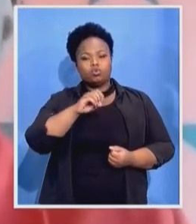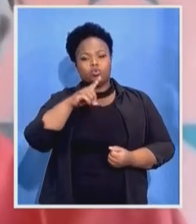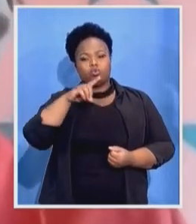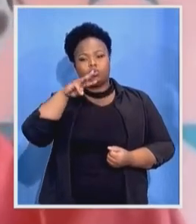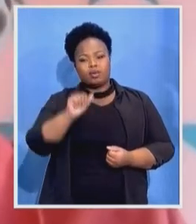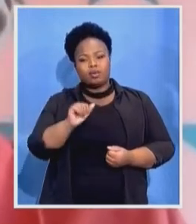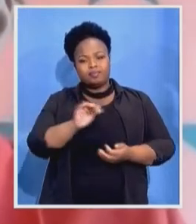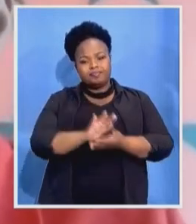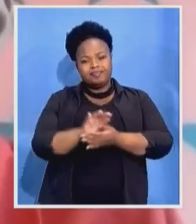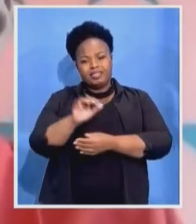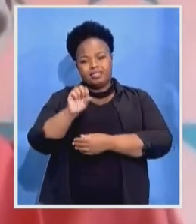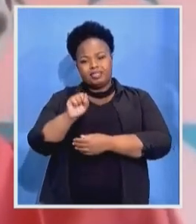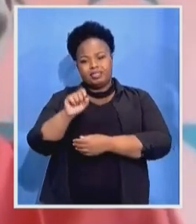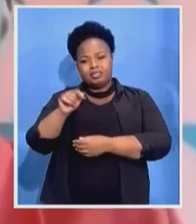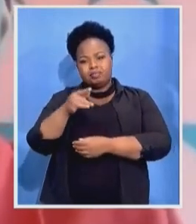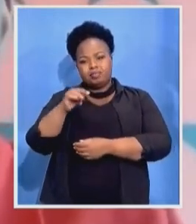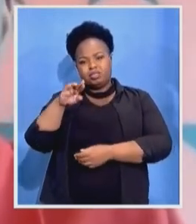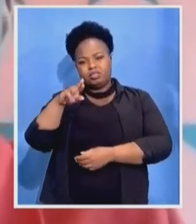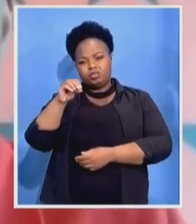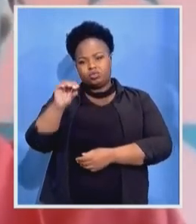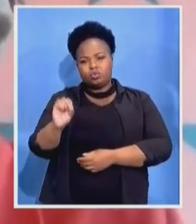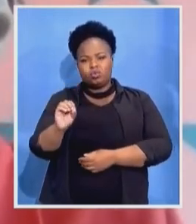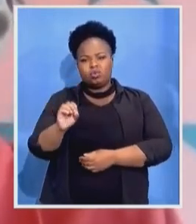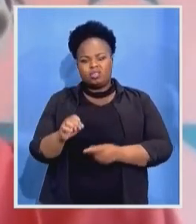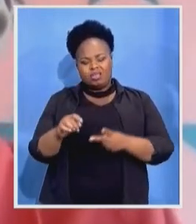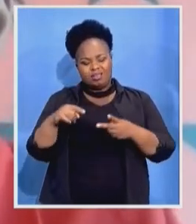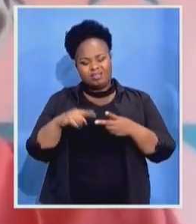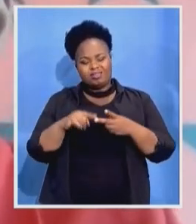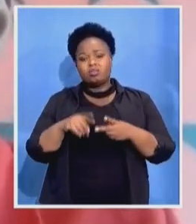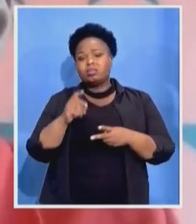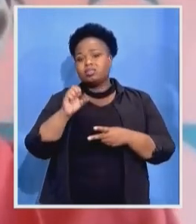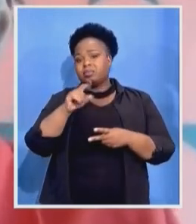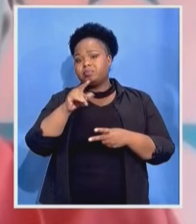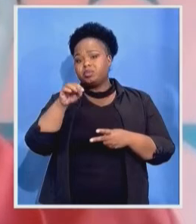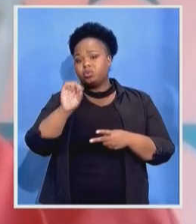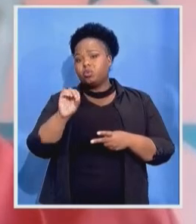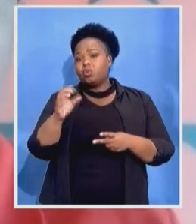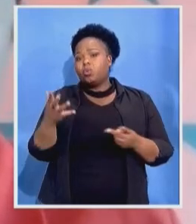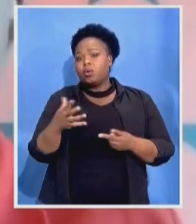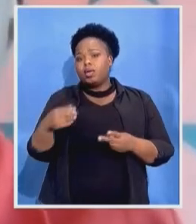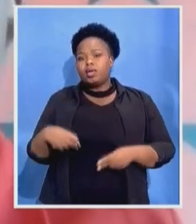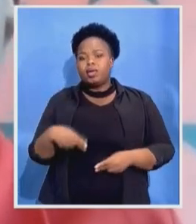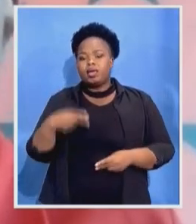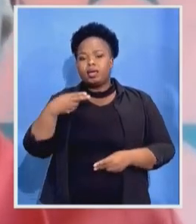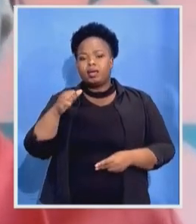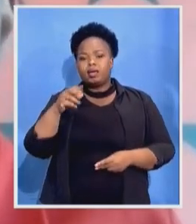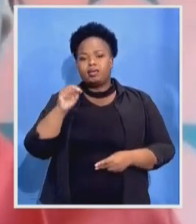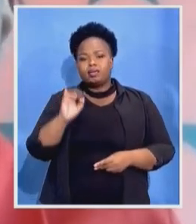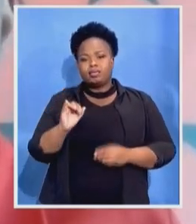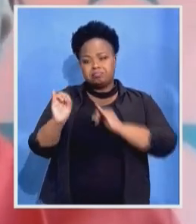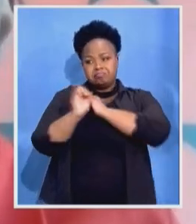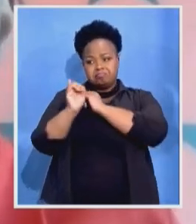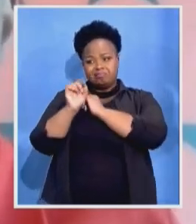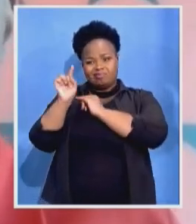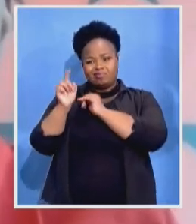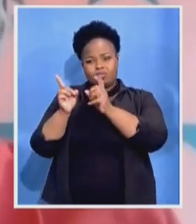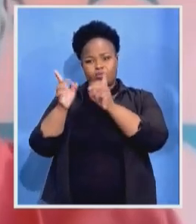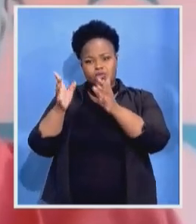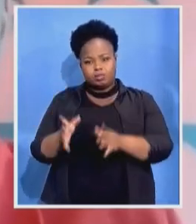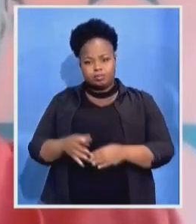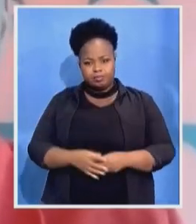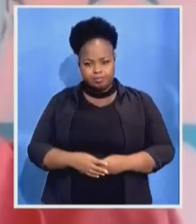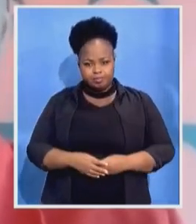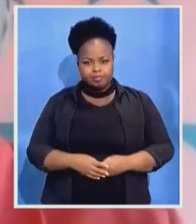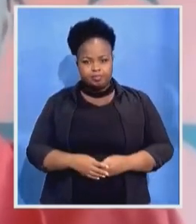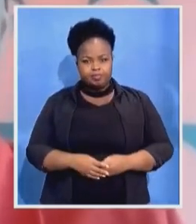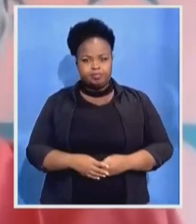Dr. Stembiso Bengu, is based at the Chris Hani Institute as the director. Let me take this